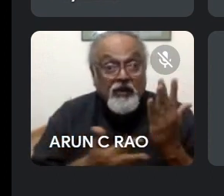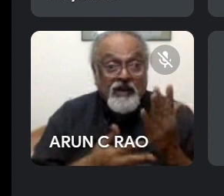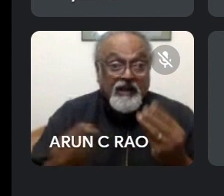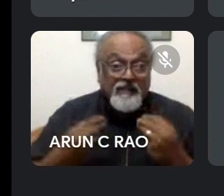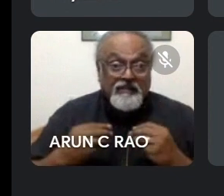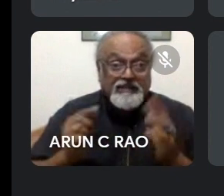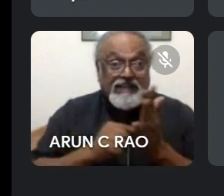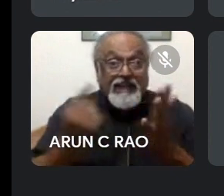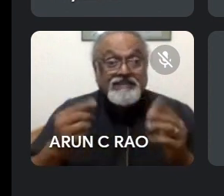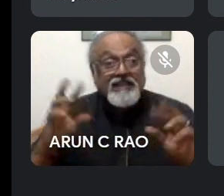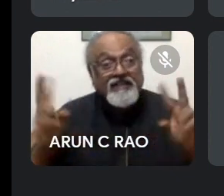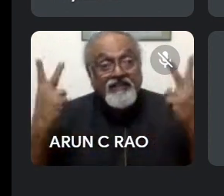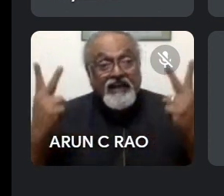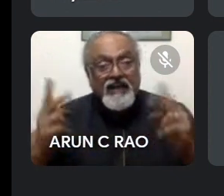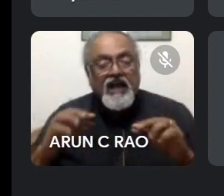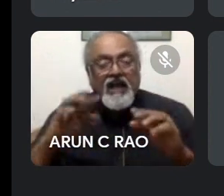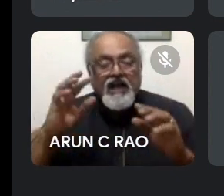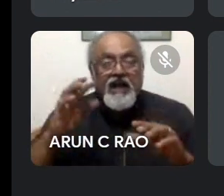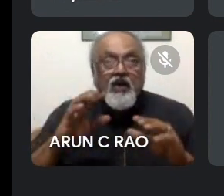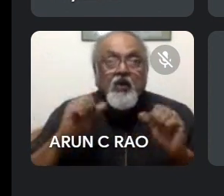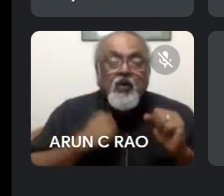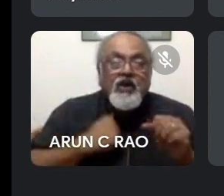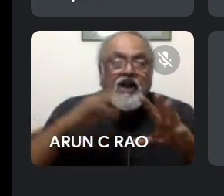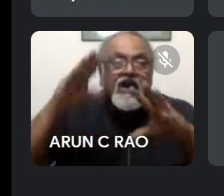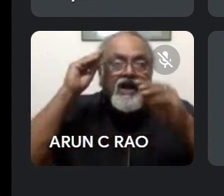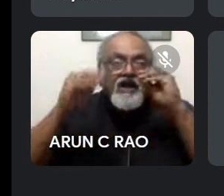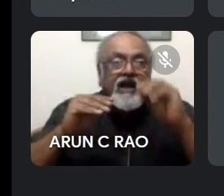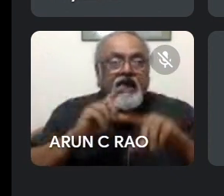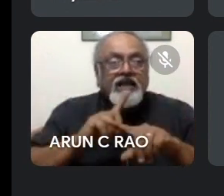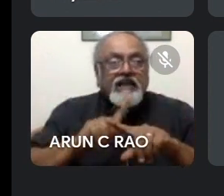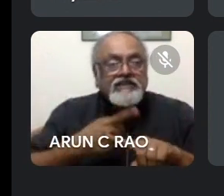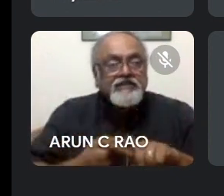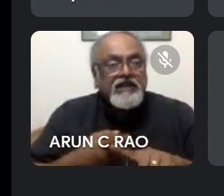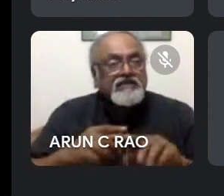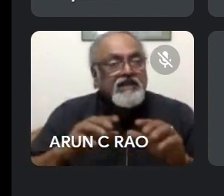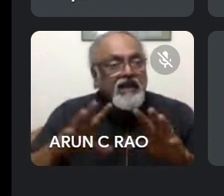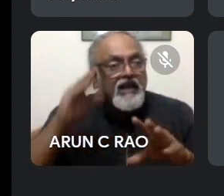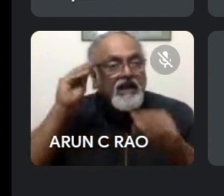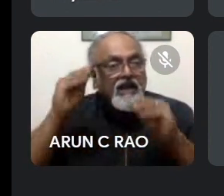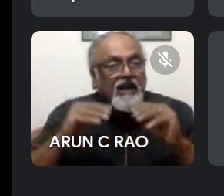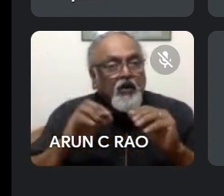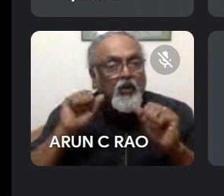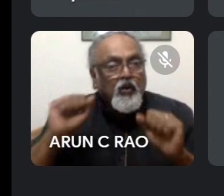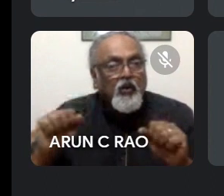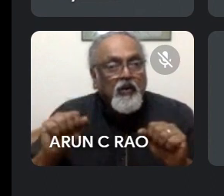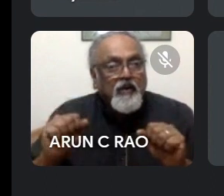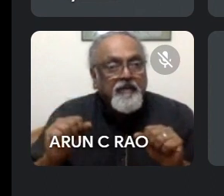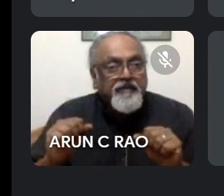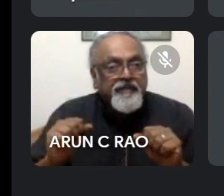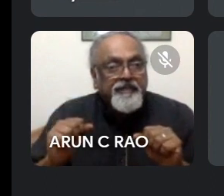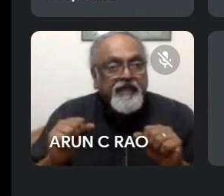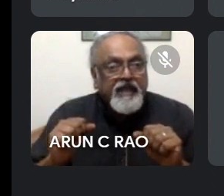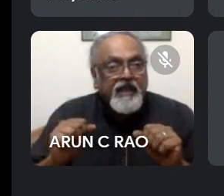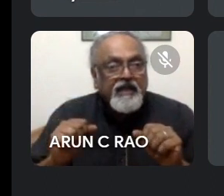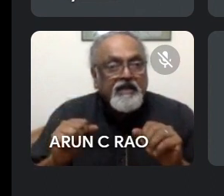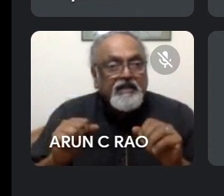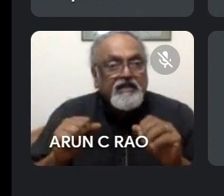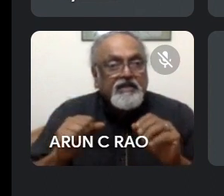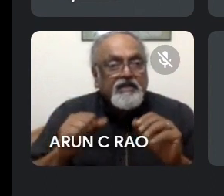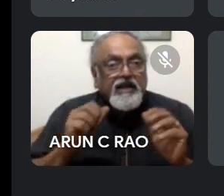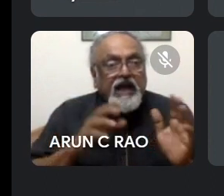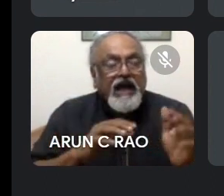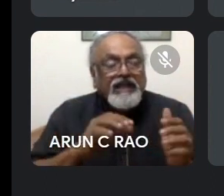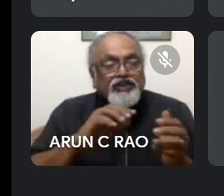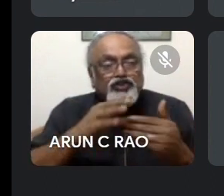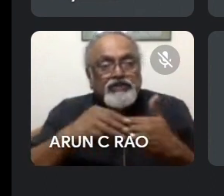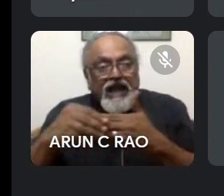and moving from that experience that you learn from something that's comfortable, easy, purely just experiential, you can adapt that to things